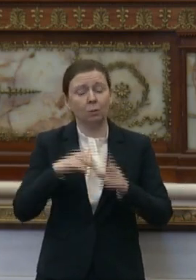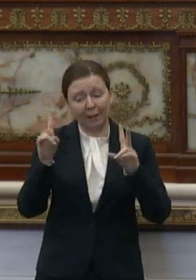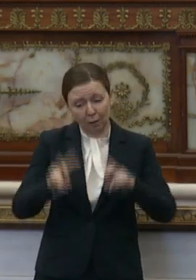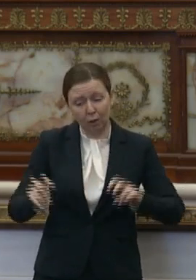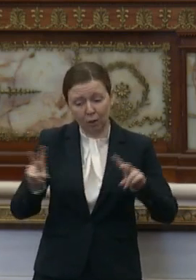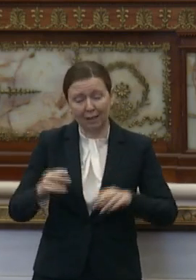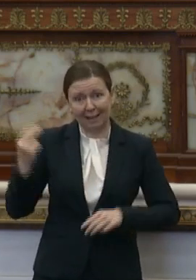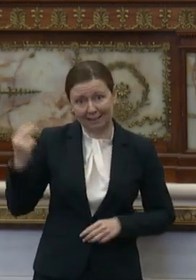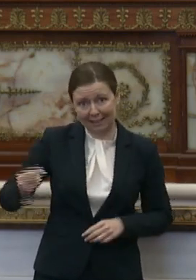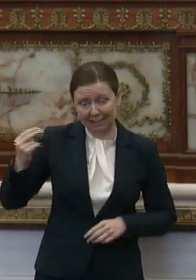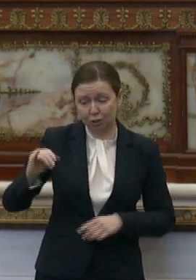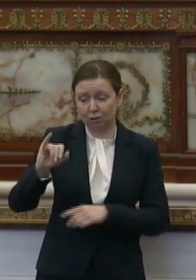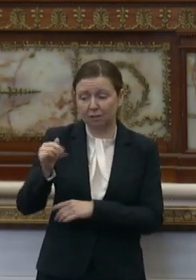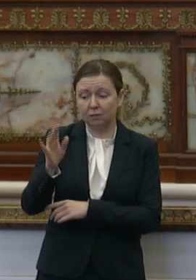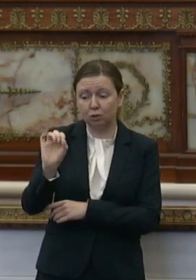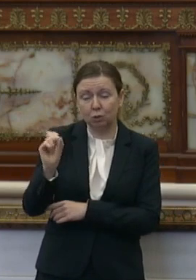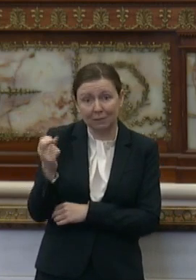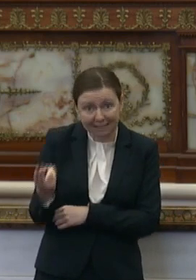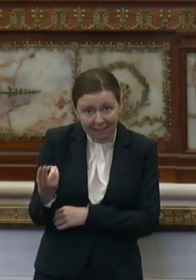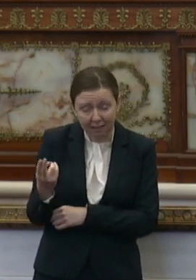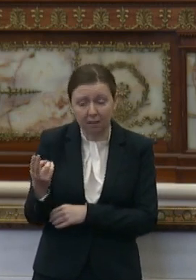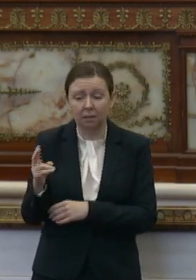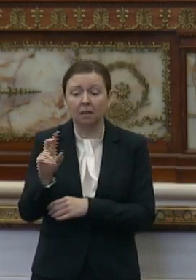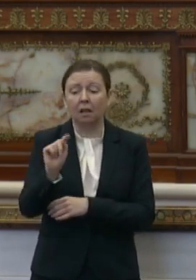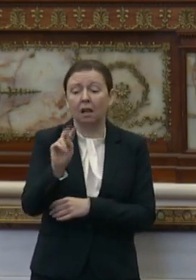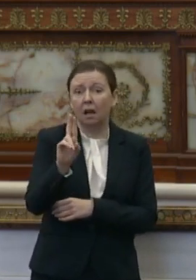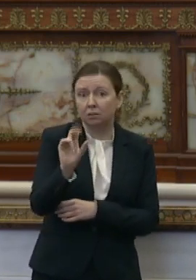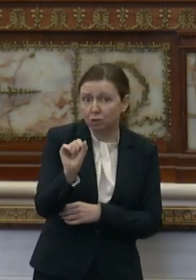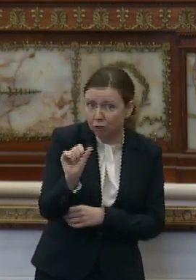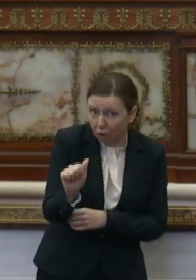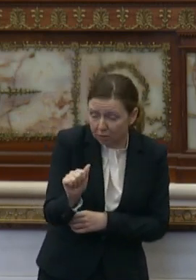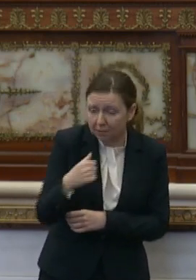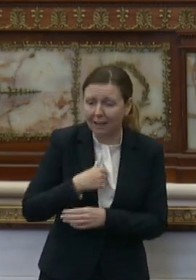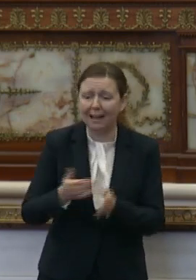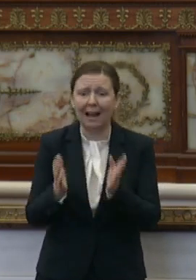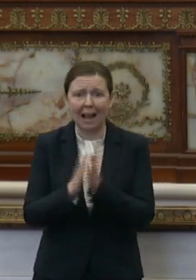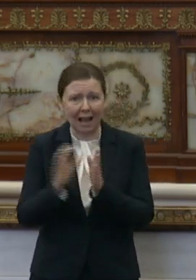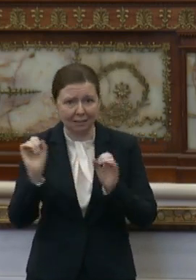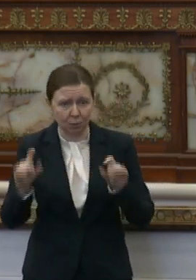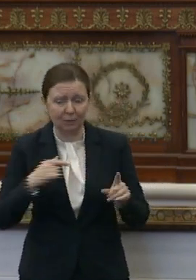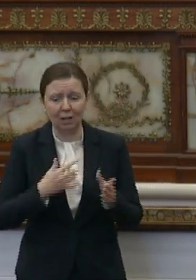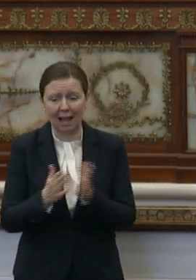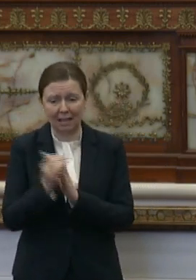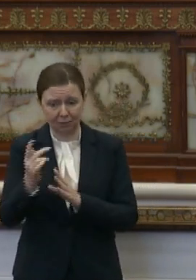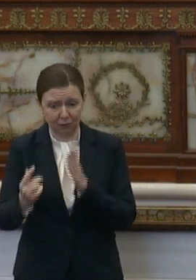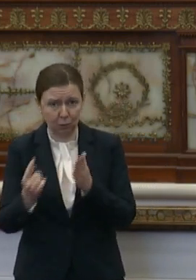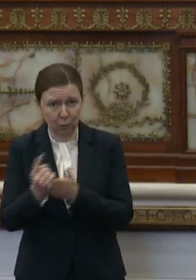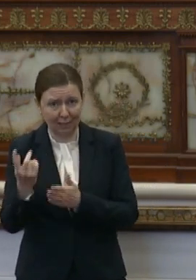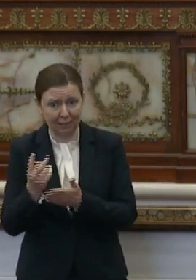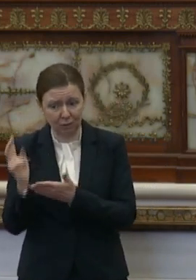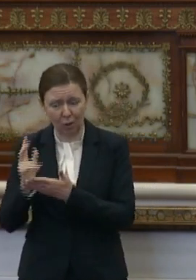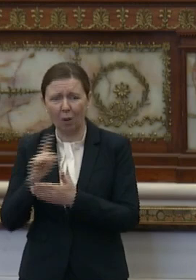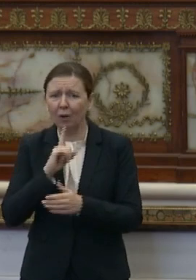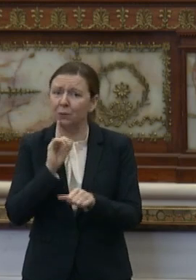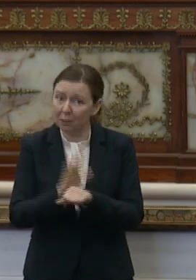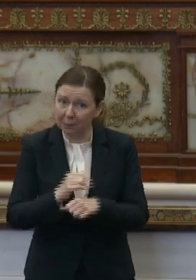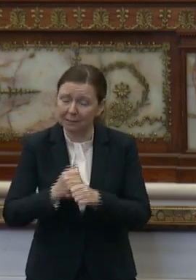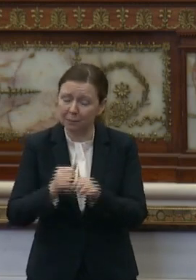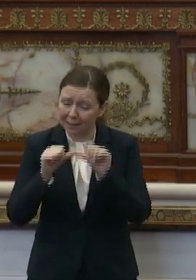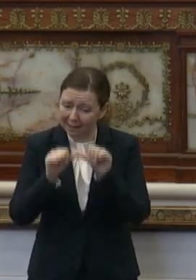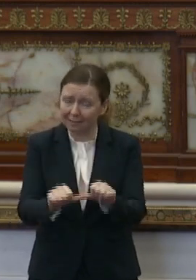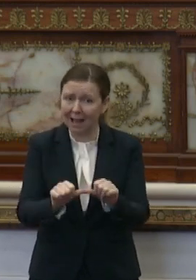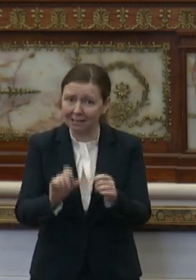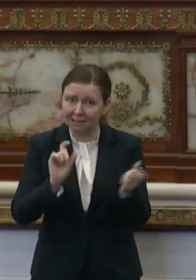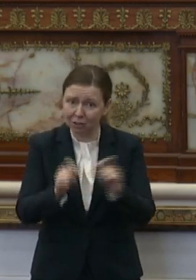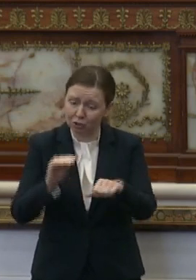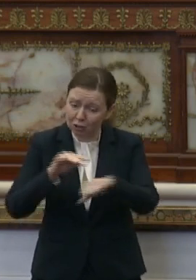at the history of Juneteenth and we look at Tulsa, and when I asked a question that I asked a few weeks ago, are you committed to making lasting